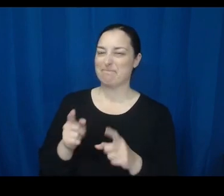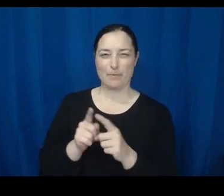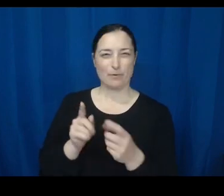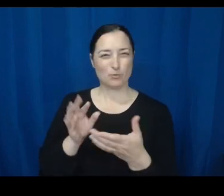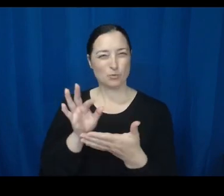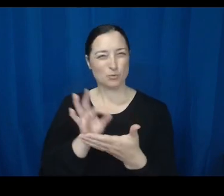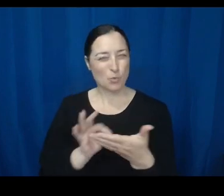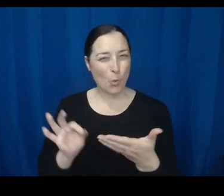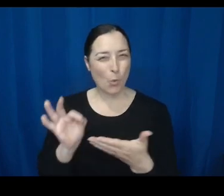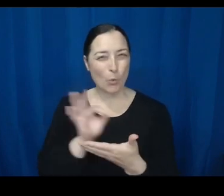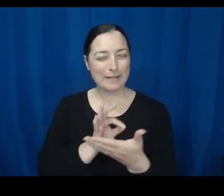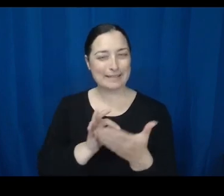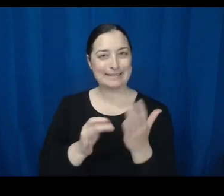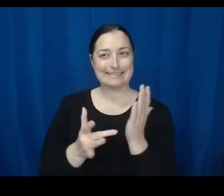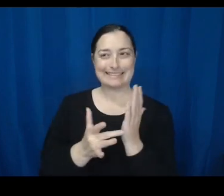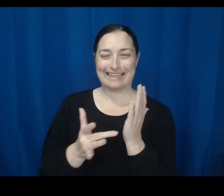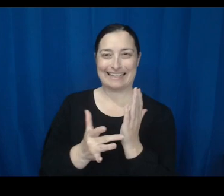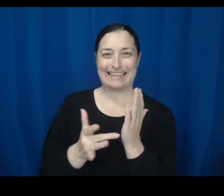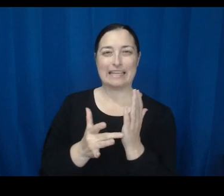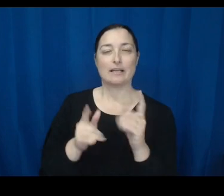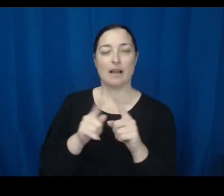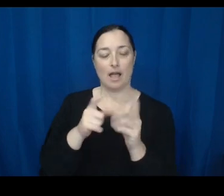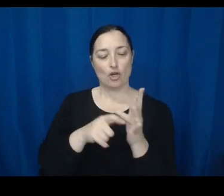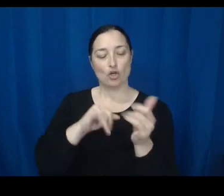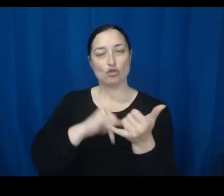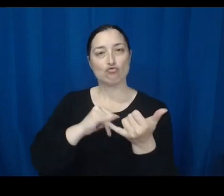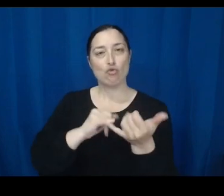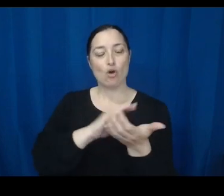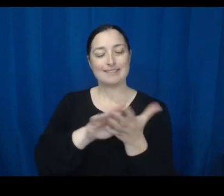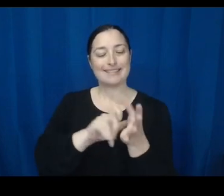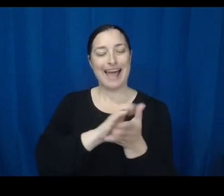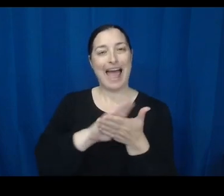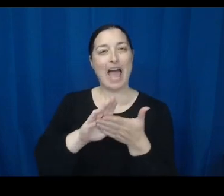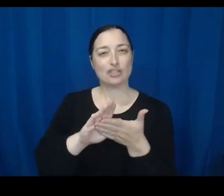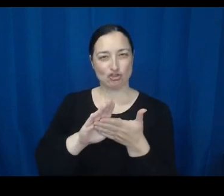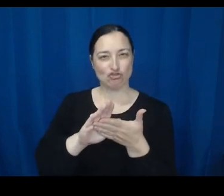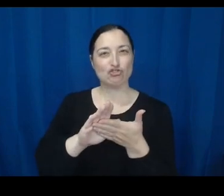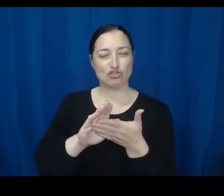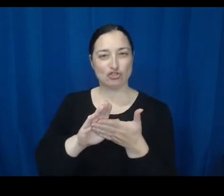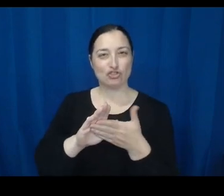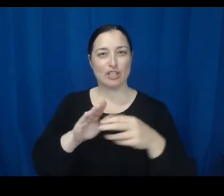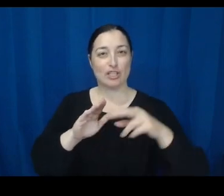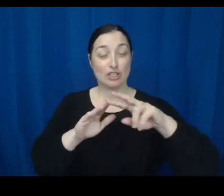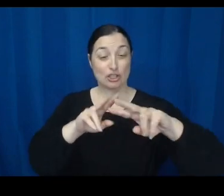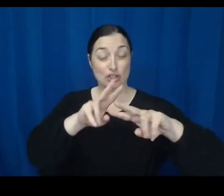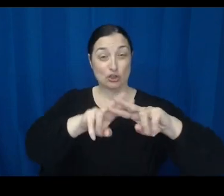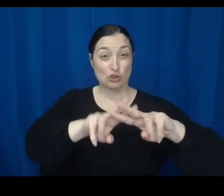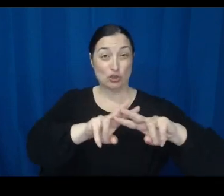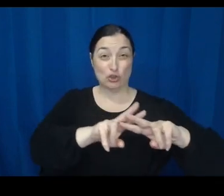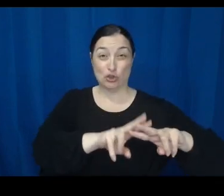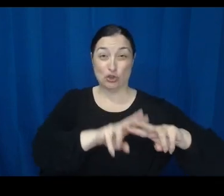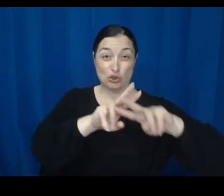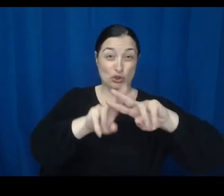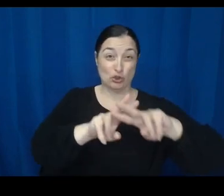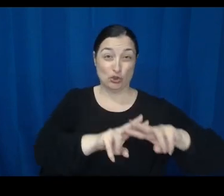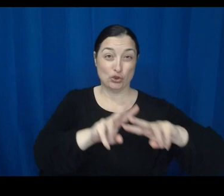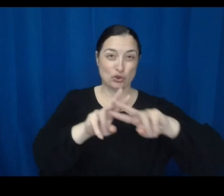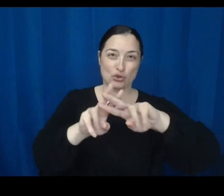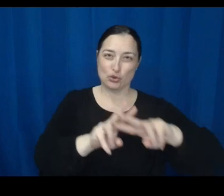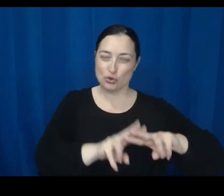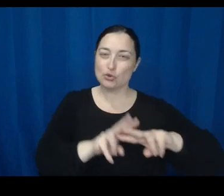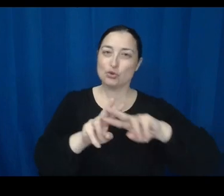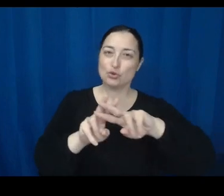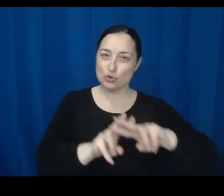of cross-hatching where you very rigorously go from lines in one direction and then to make it darker, you might put